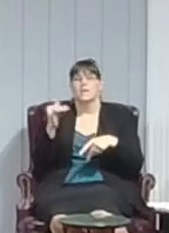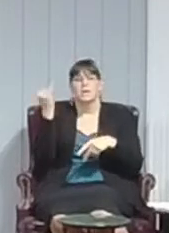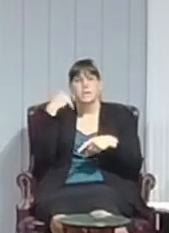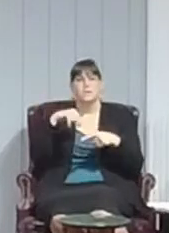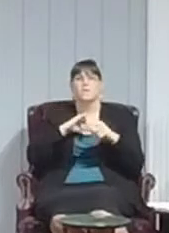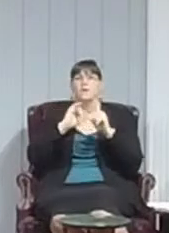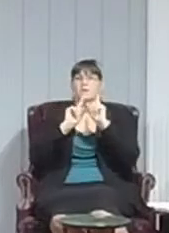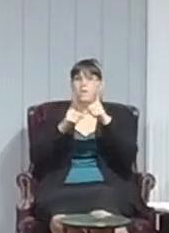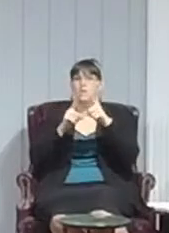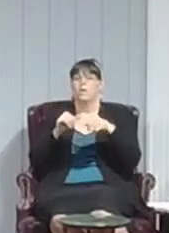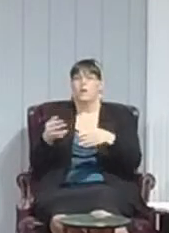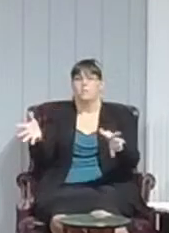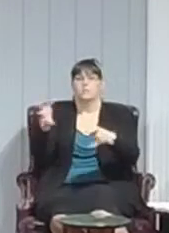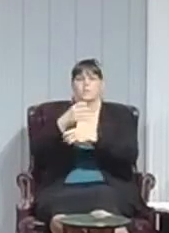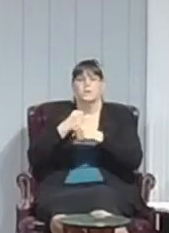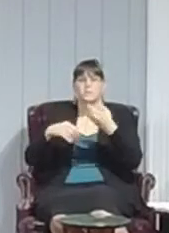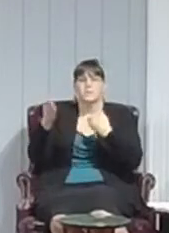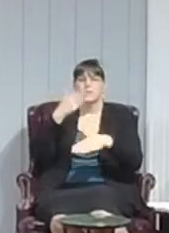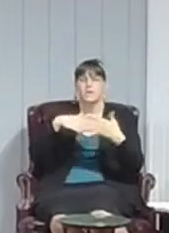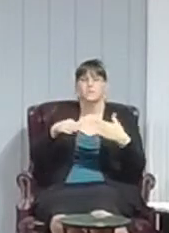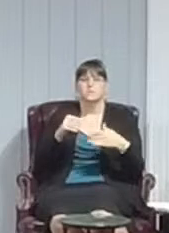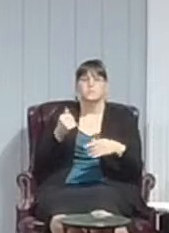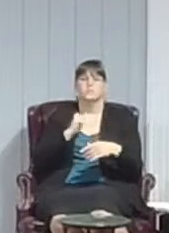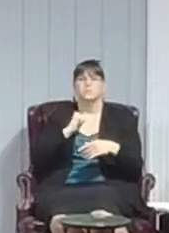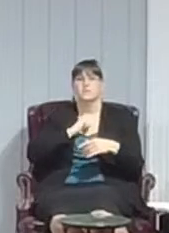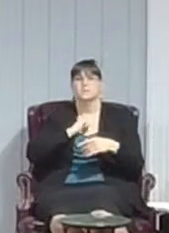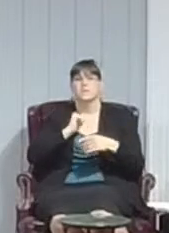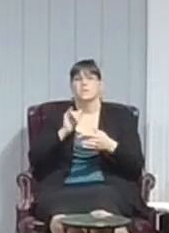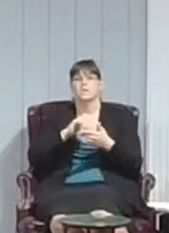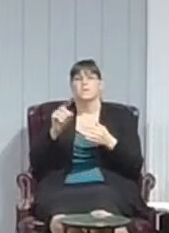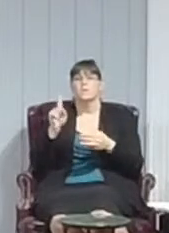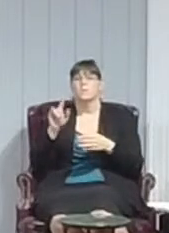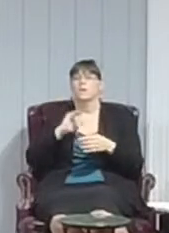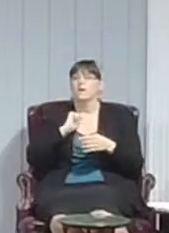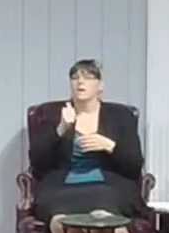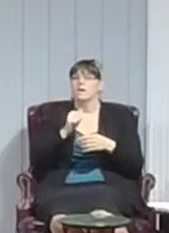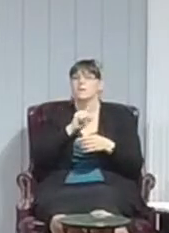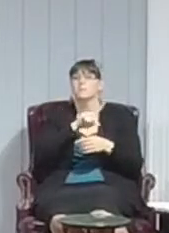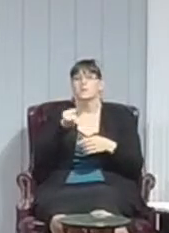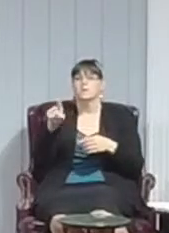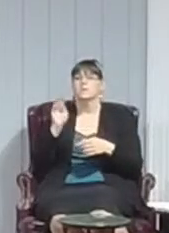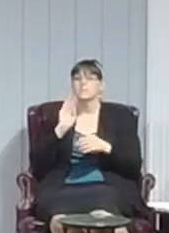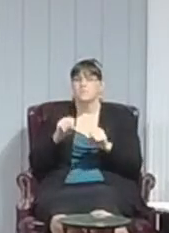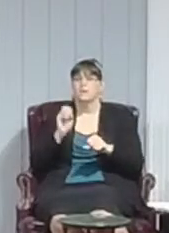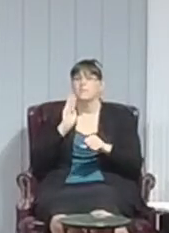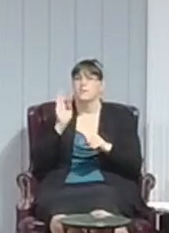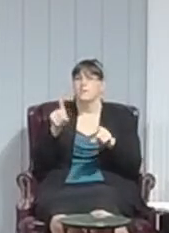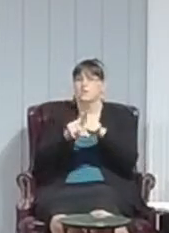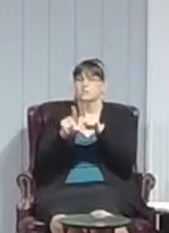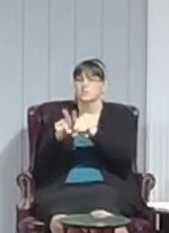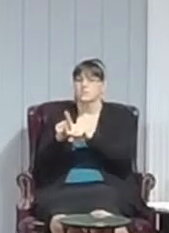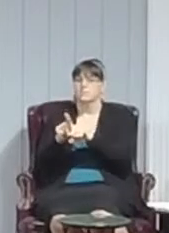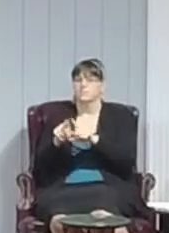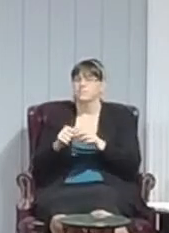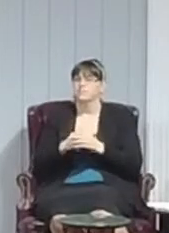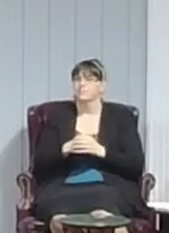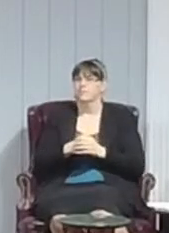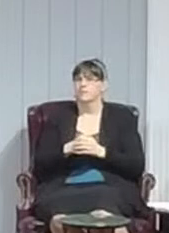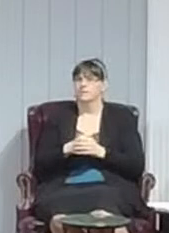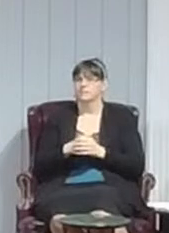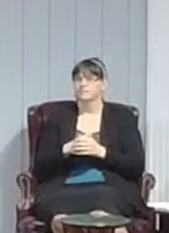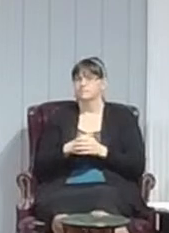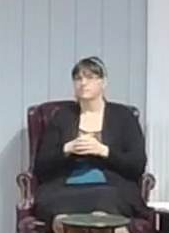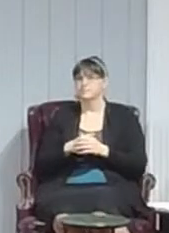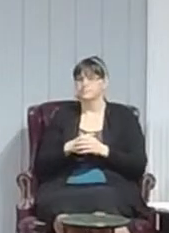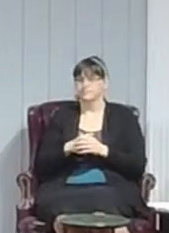again and receive you unto myself, that where I am, there you may be also. Now, I know this is, I wanted to save this for the last. I know, you